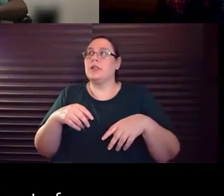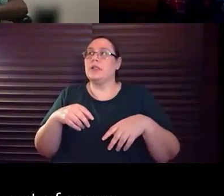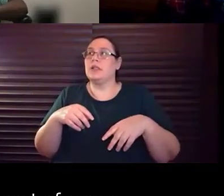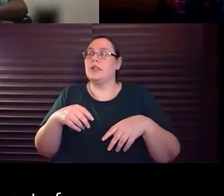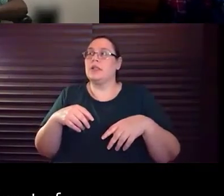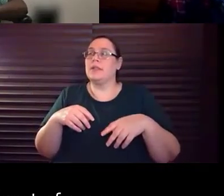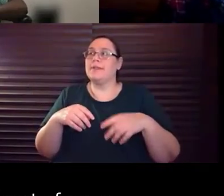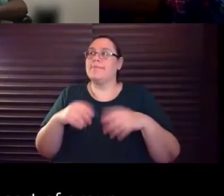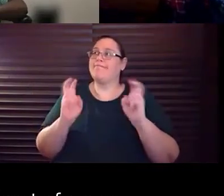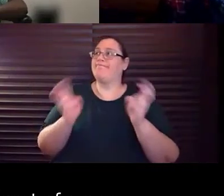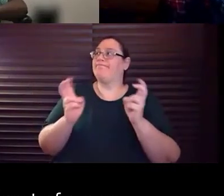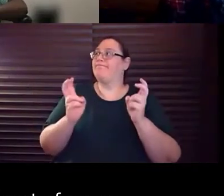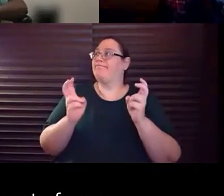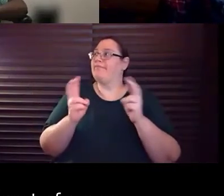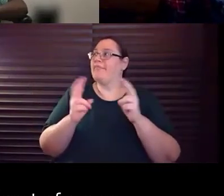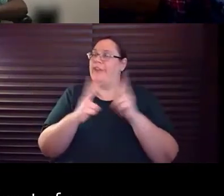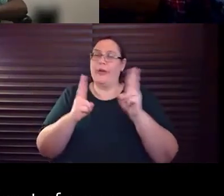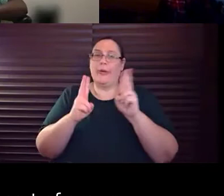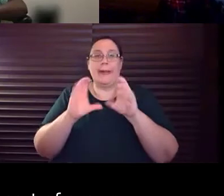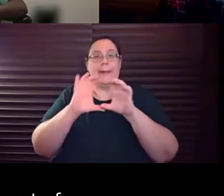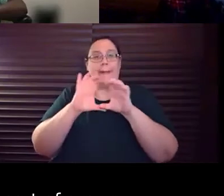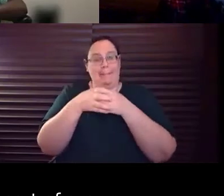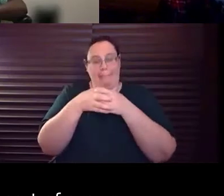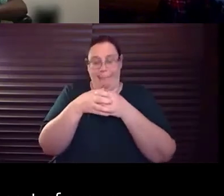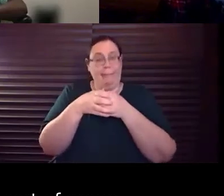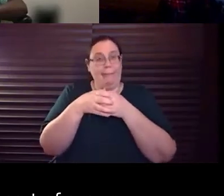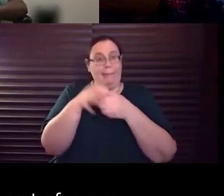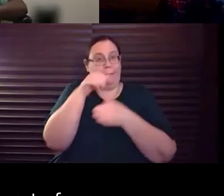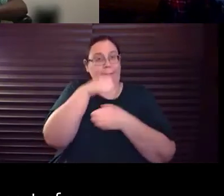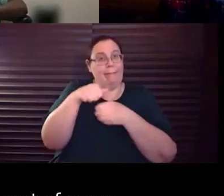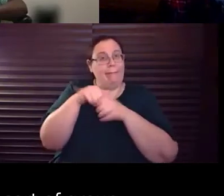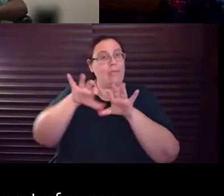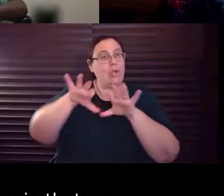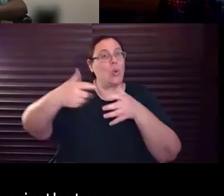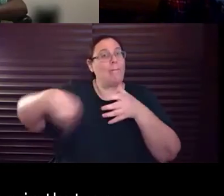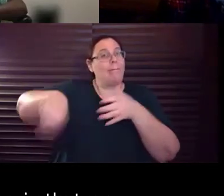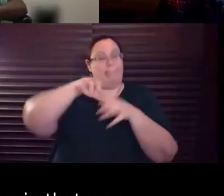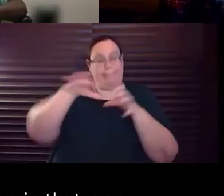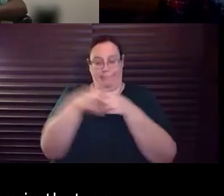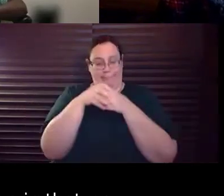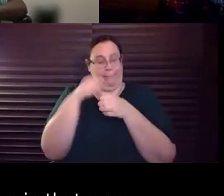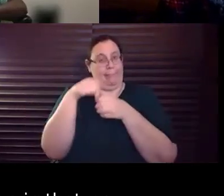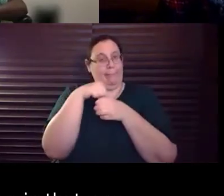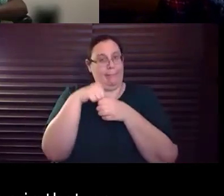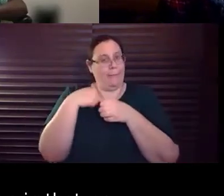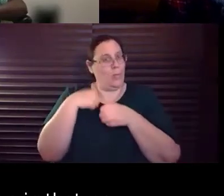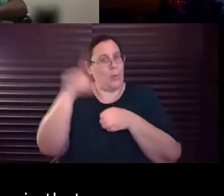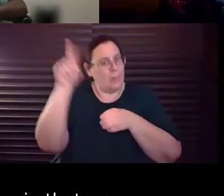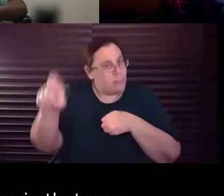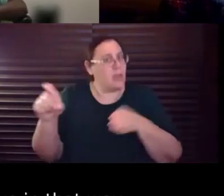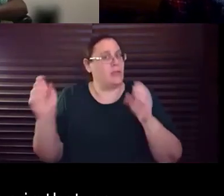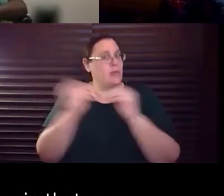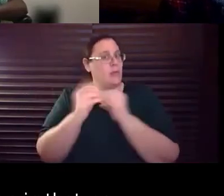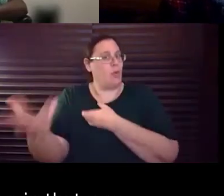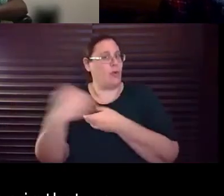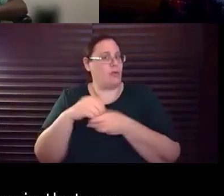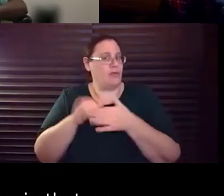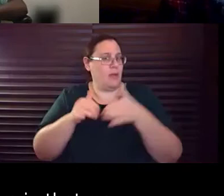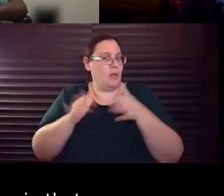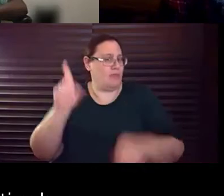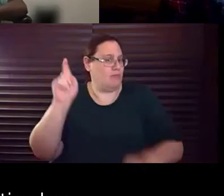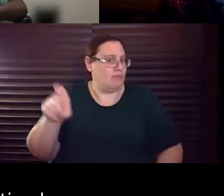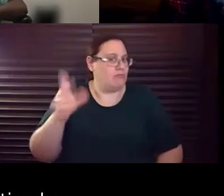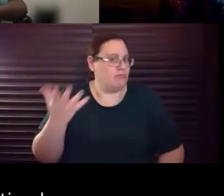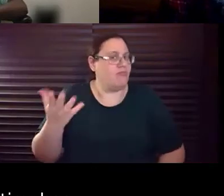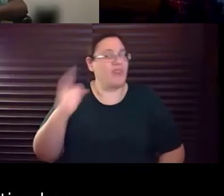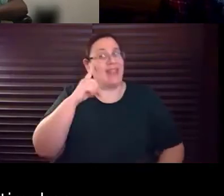very, insular sort of group that really needs to be more inclusive in that way. And I think that's